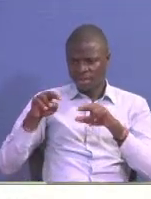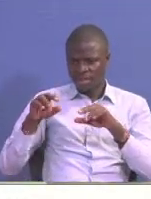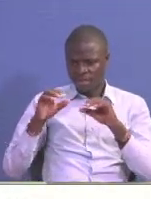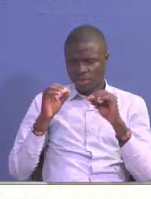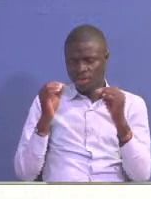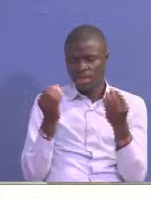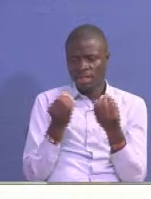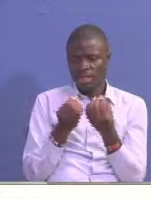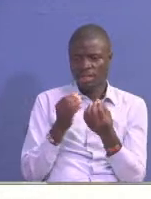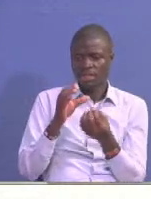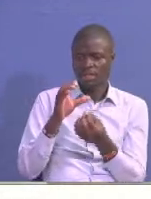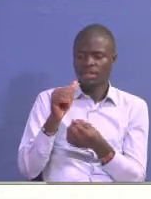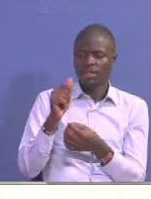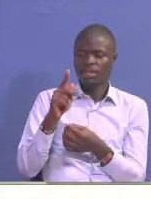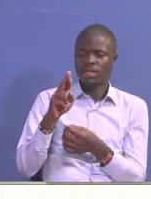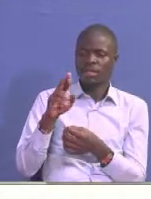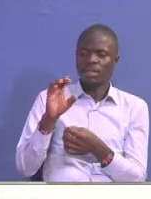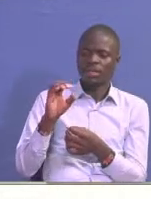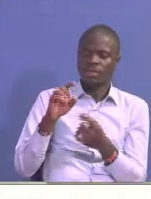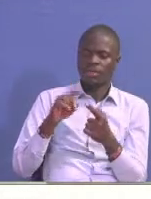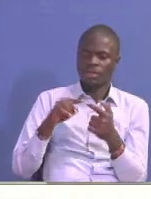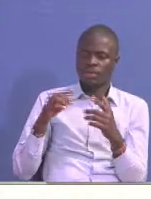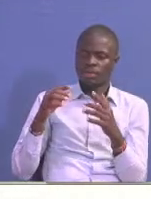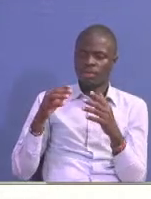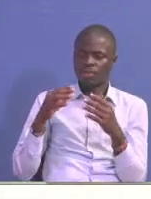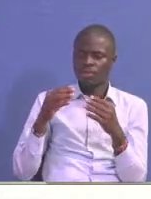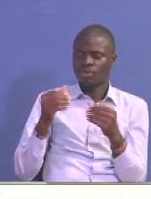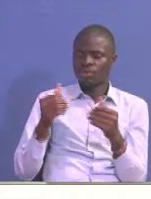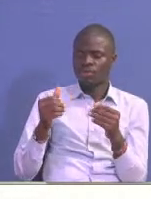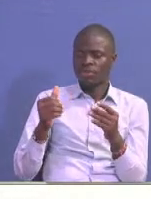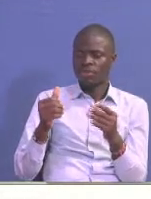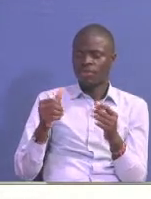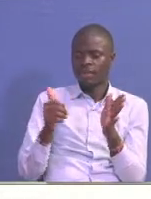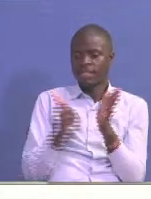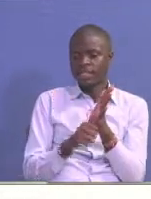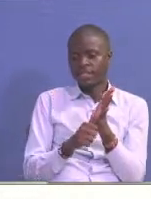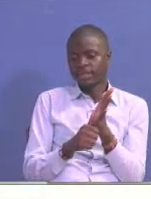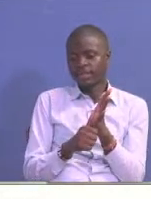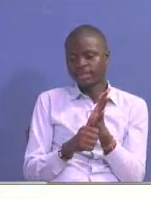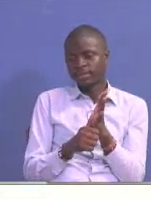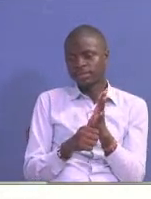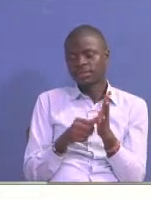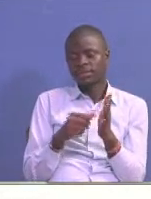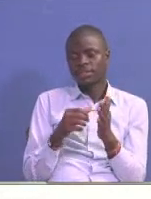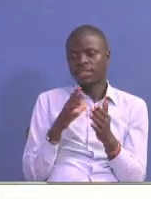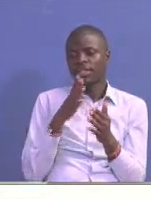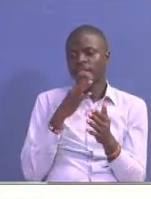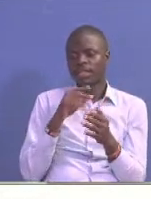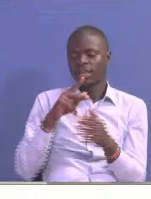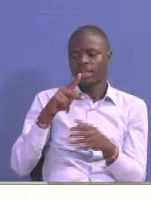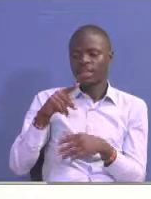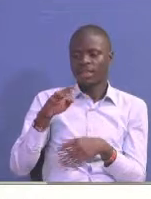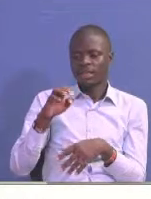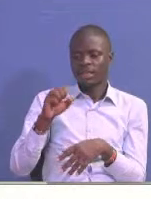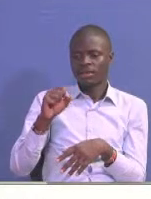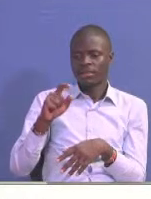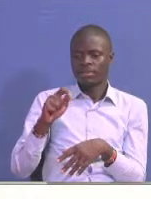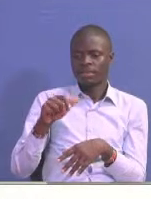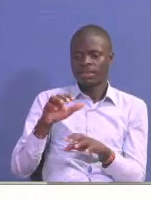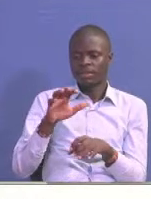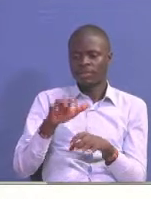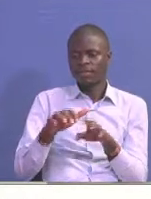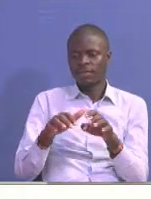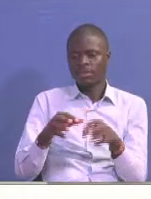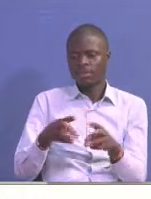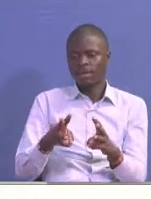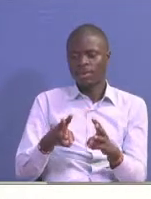Organization, CARO, to collaborate in solving agricultural sector challenges such as pests, farming methods,